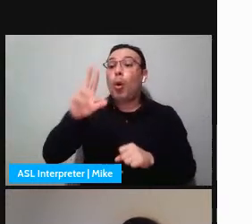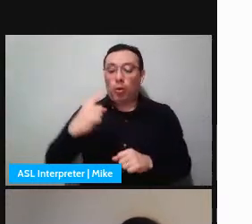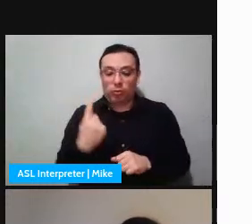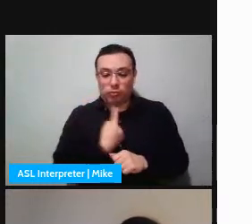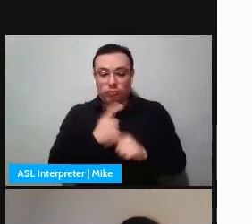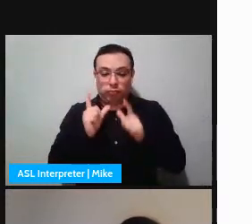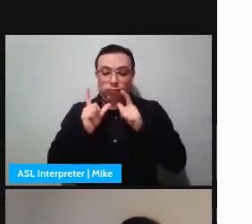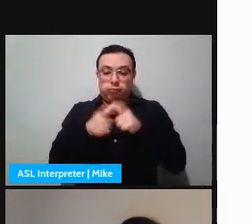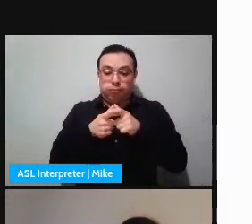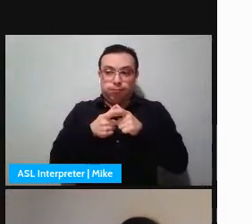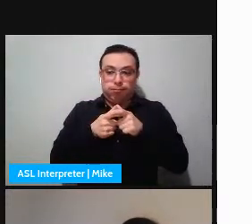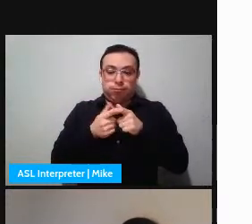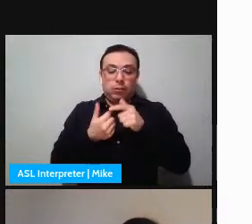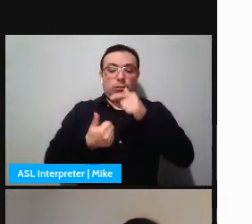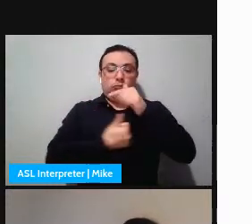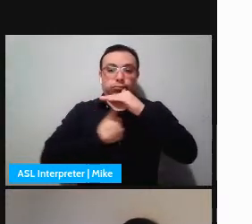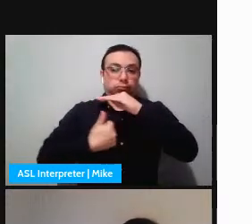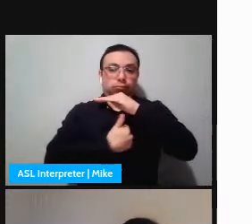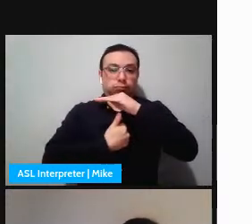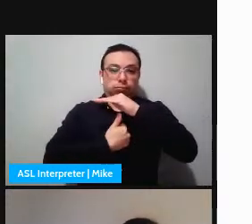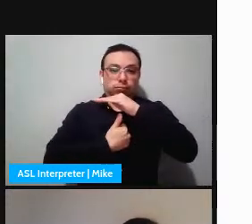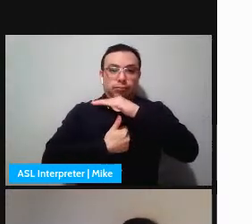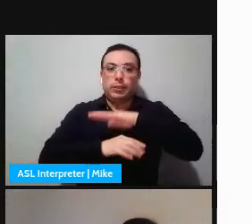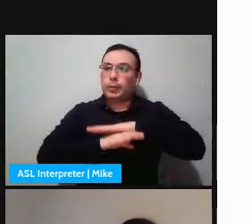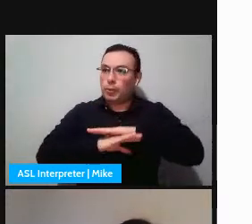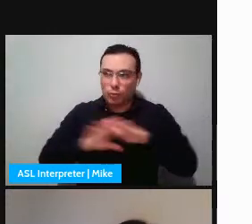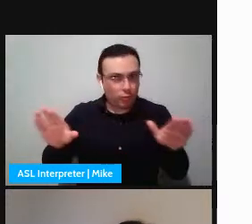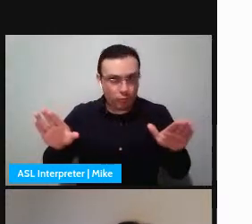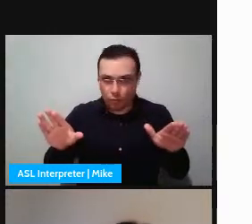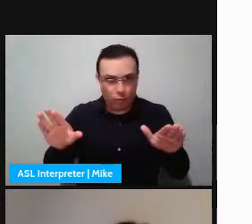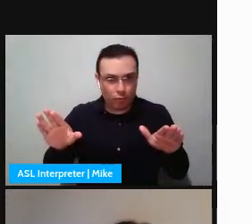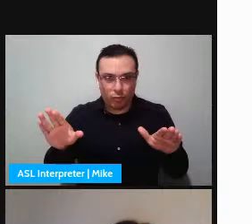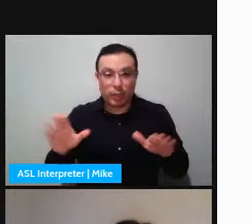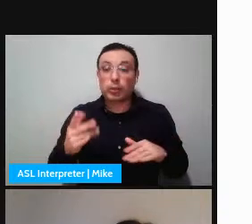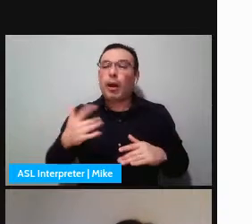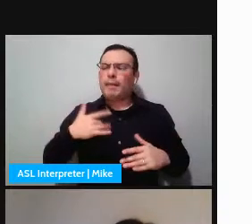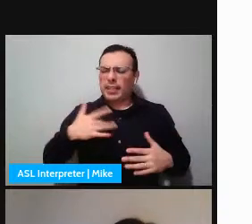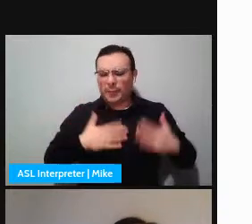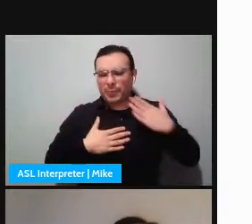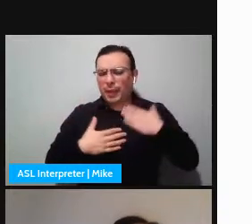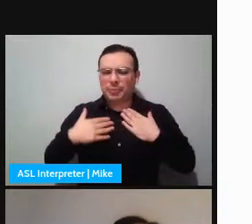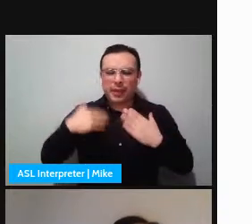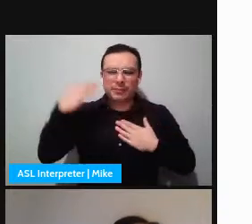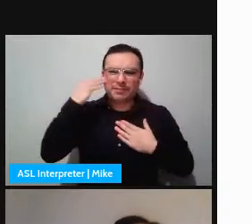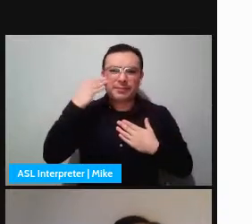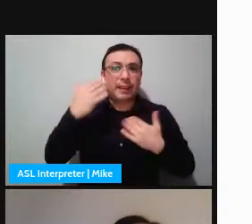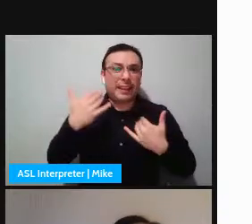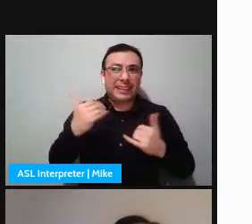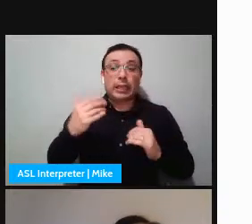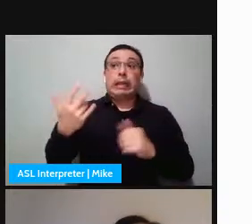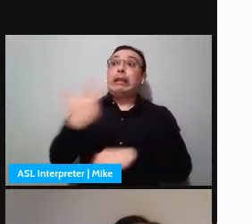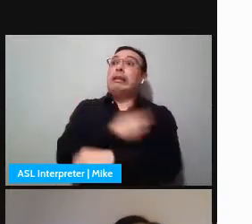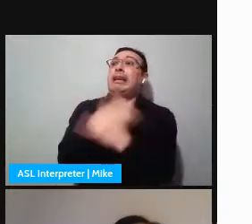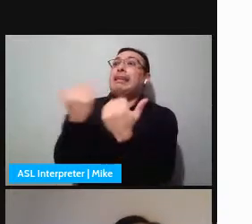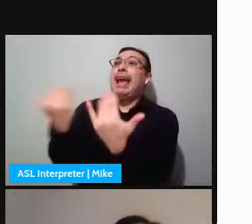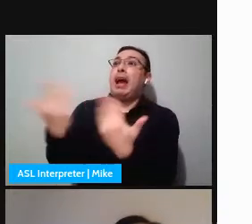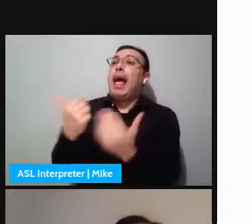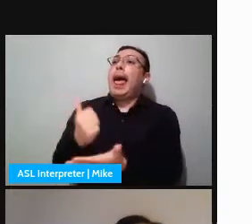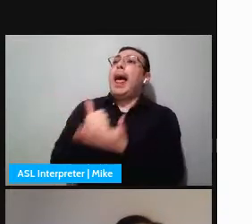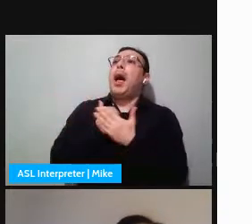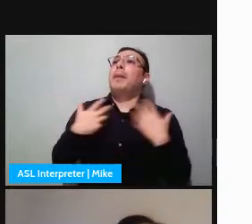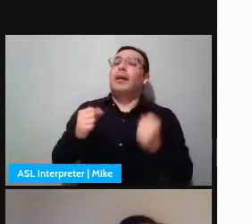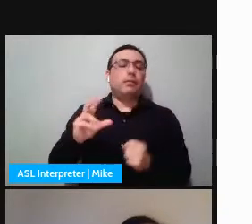So definitely do not get it if you're still having any symptoms of COVID-19, and discuss it with your physician or other